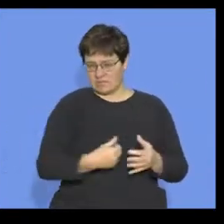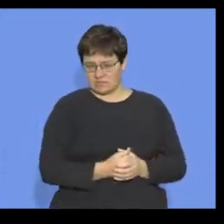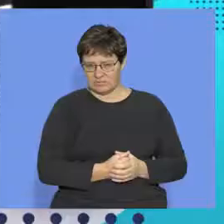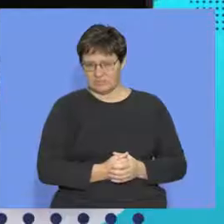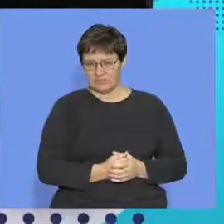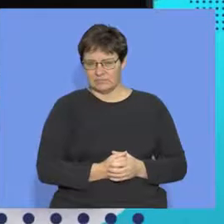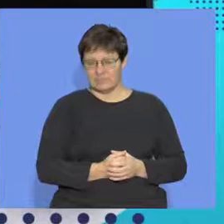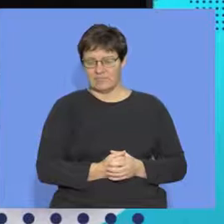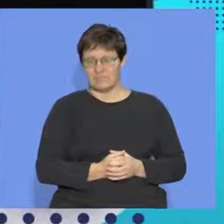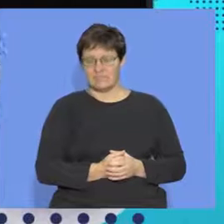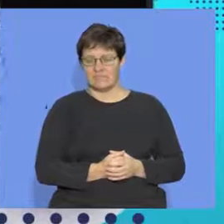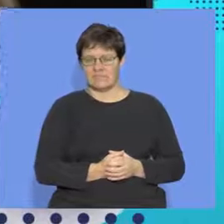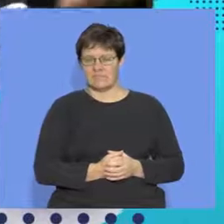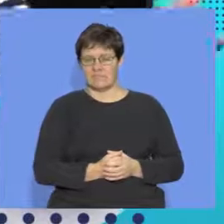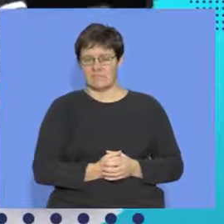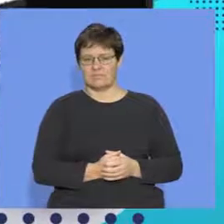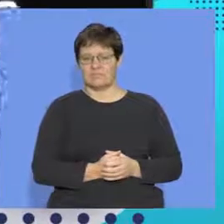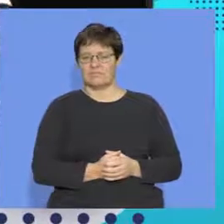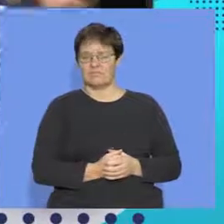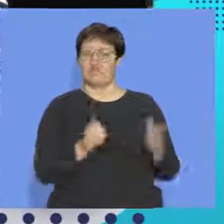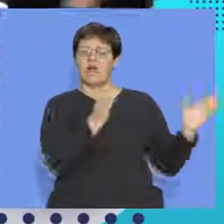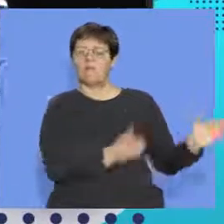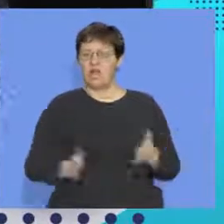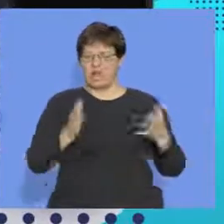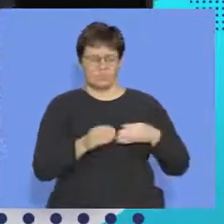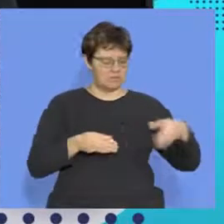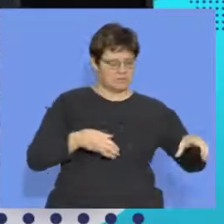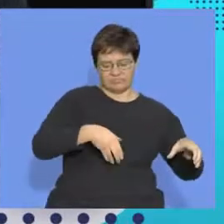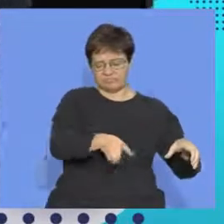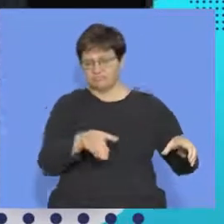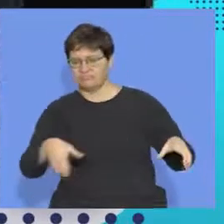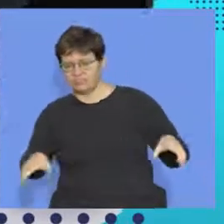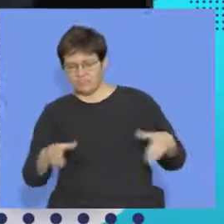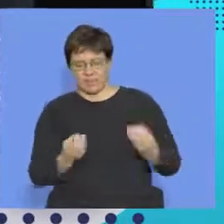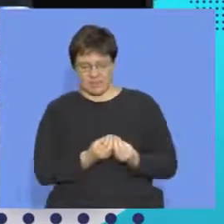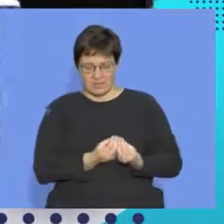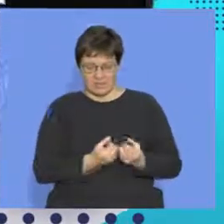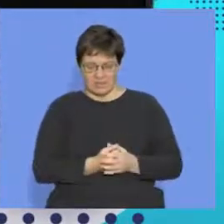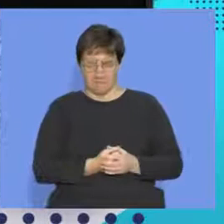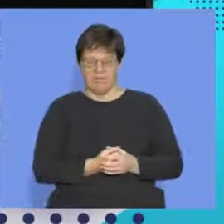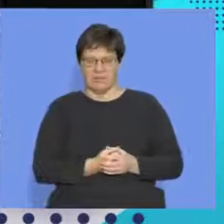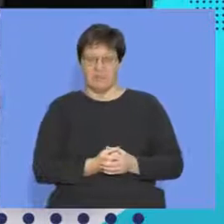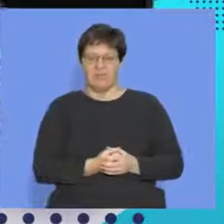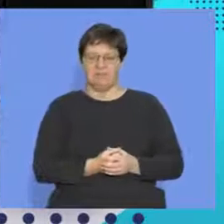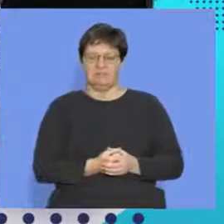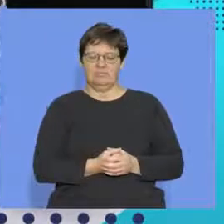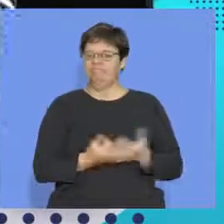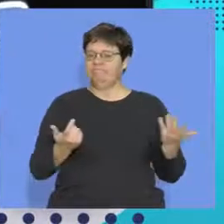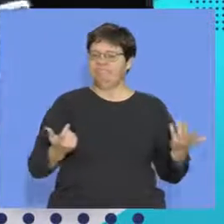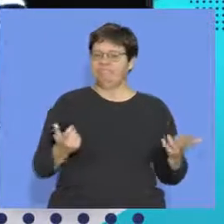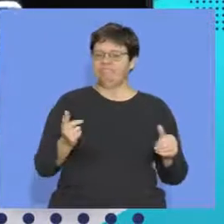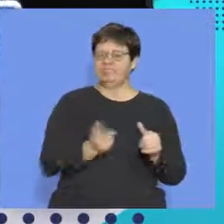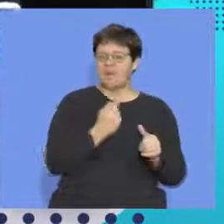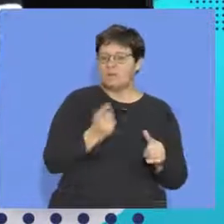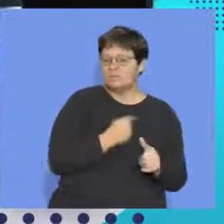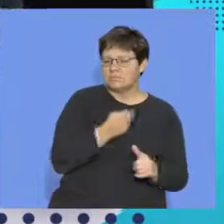So arrangement is when I arrange, sort things out, that's arrangement. And counting in this,